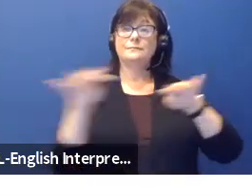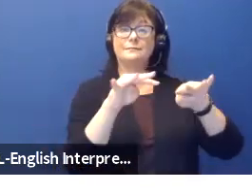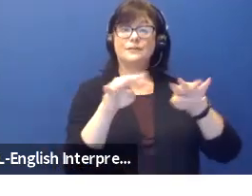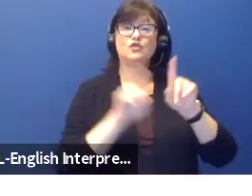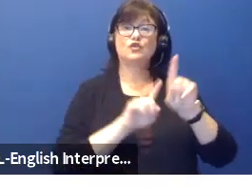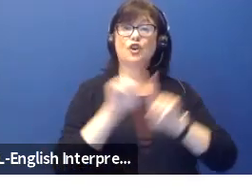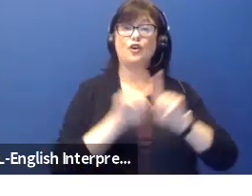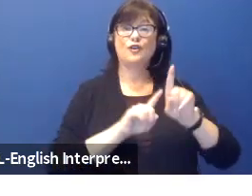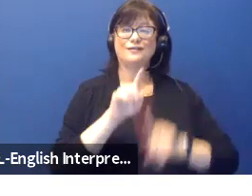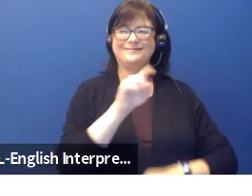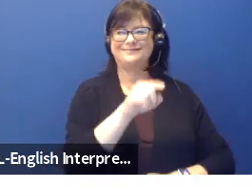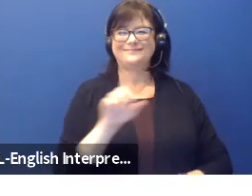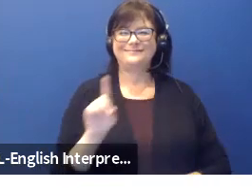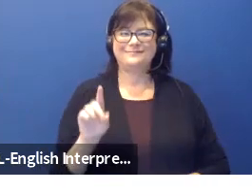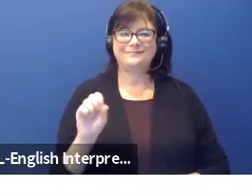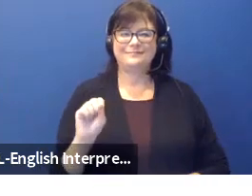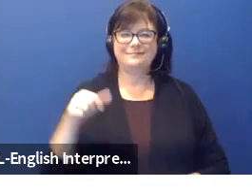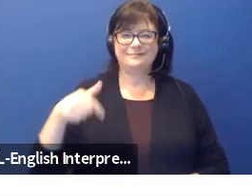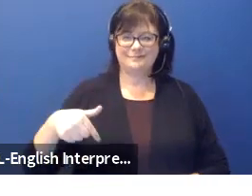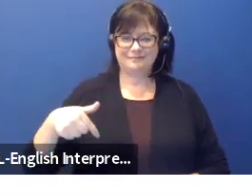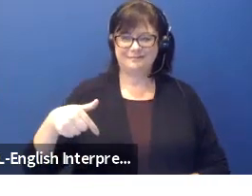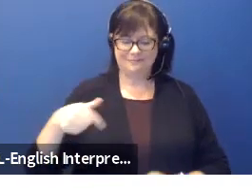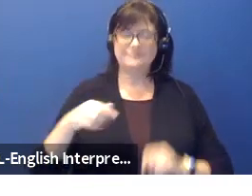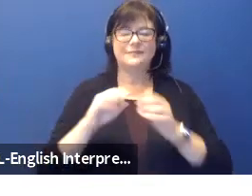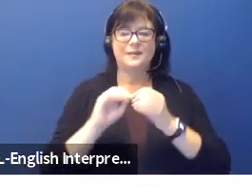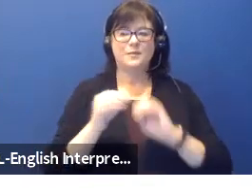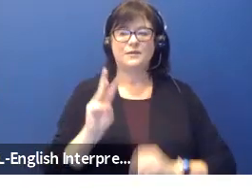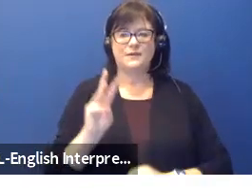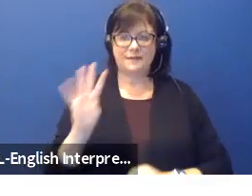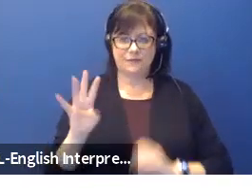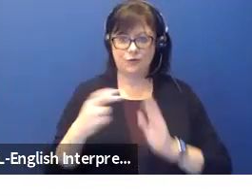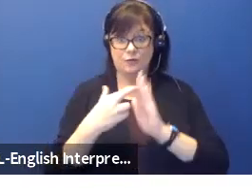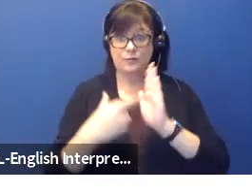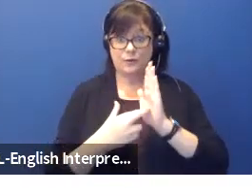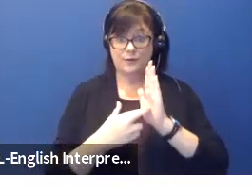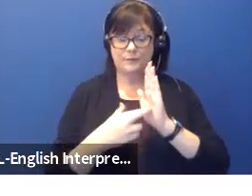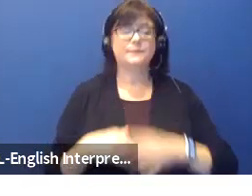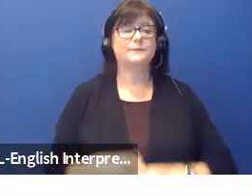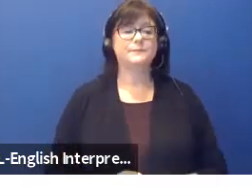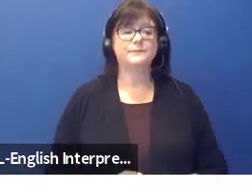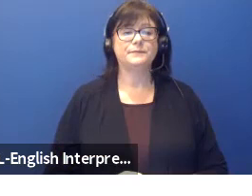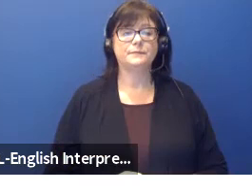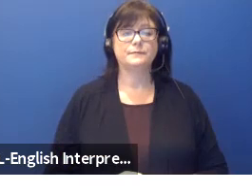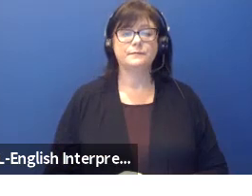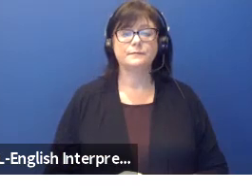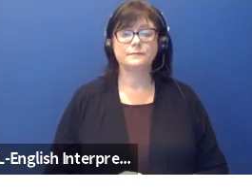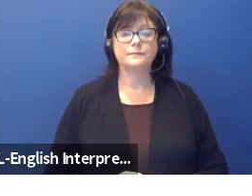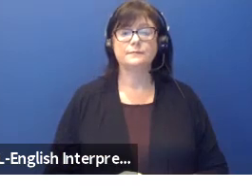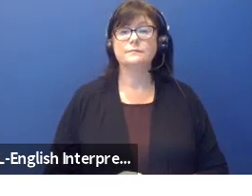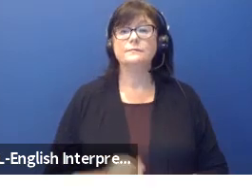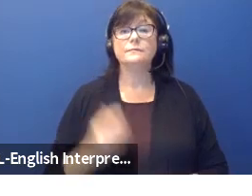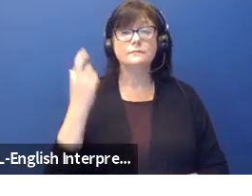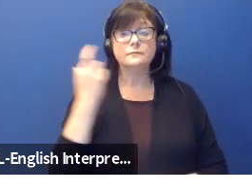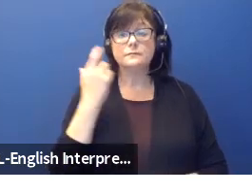64, the DSQ as we call it, the Detailed Service Quality Report. The reason it's the most important